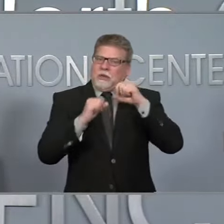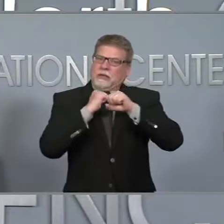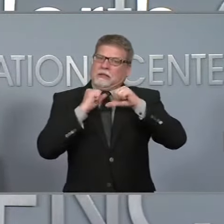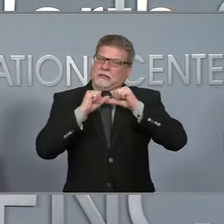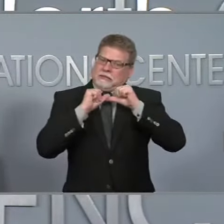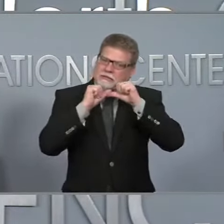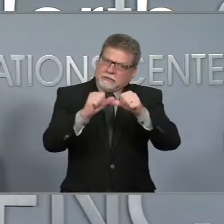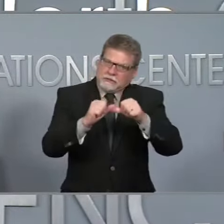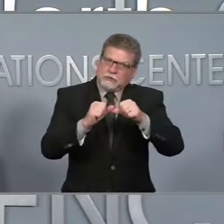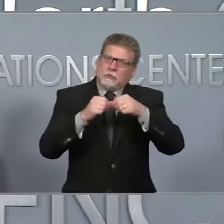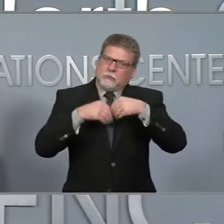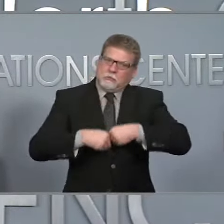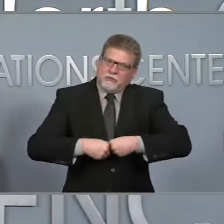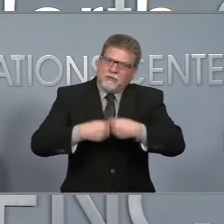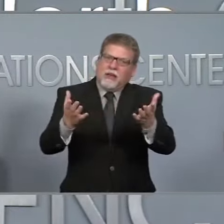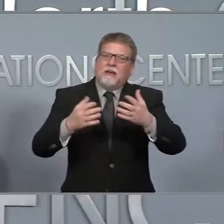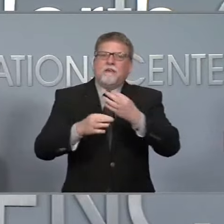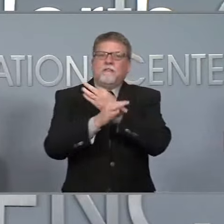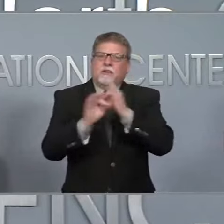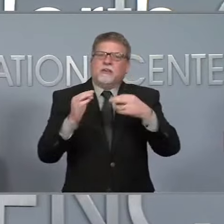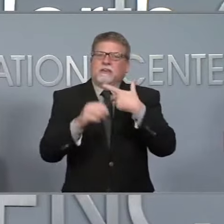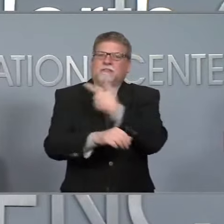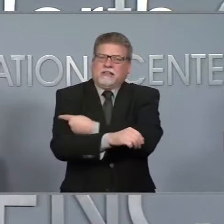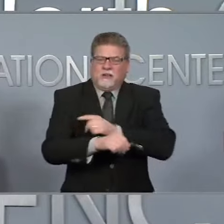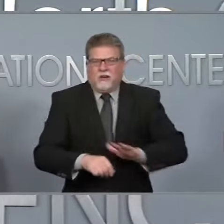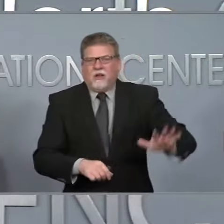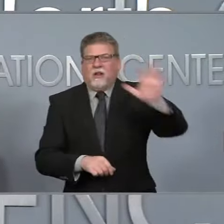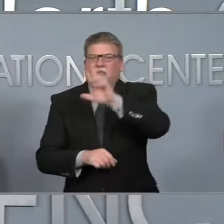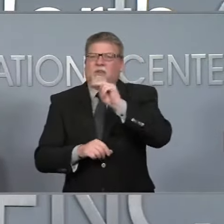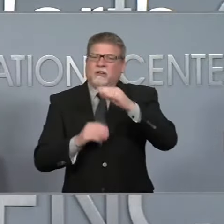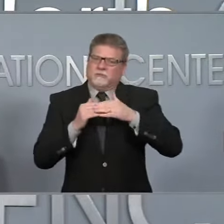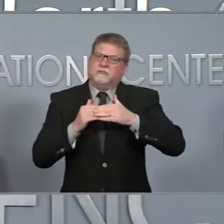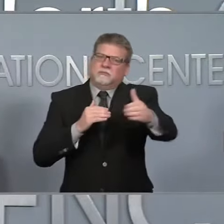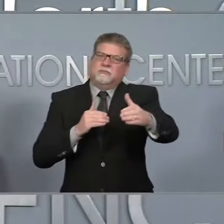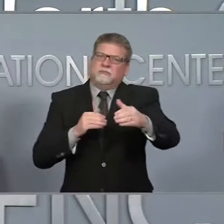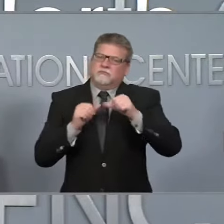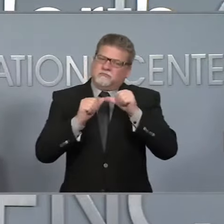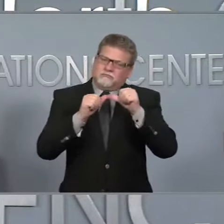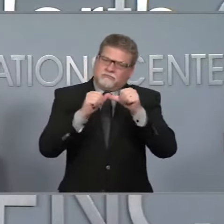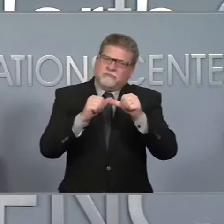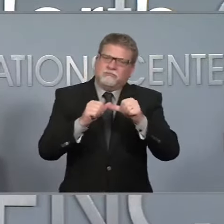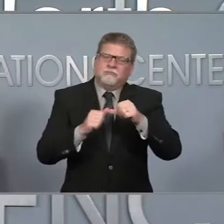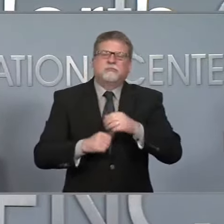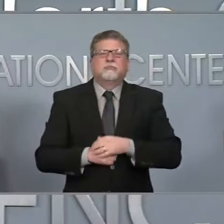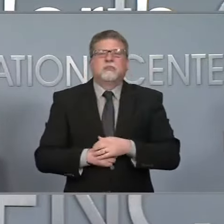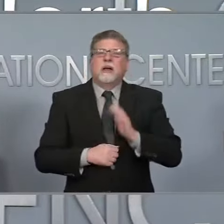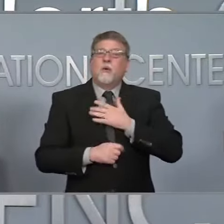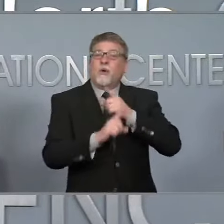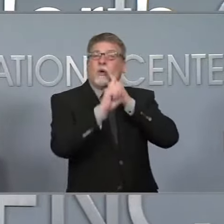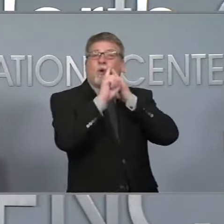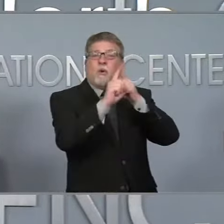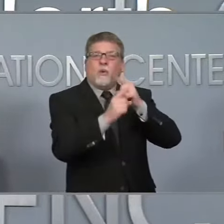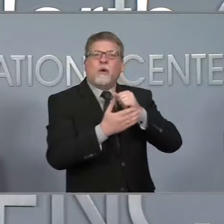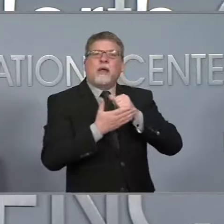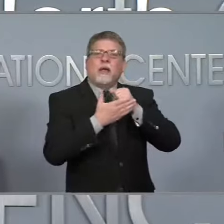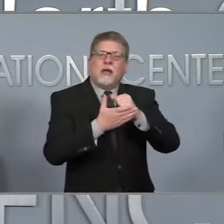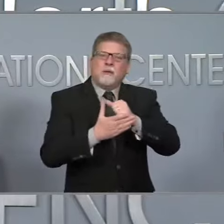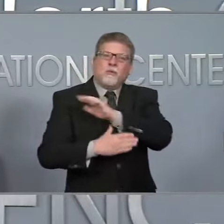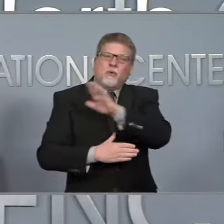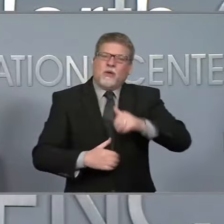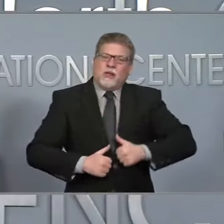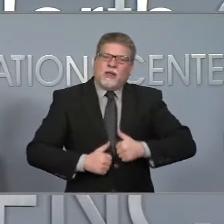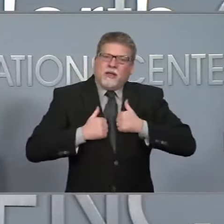decreasing, lowering the risk of infection and improving hospital capacity. Therefore, as we have